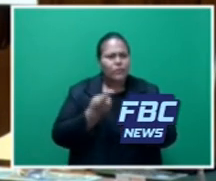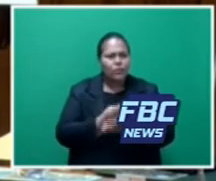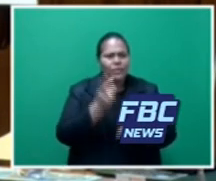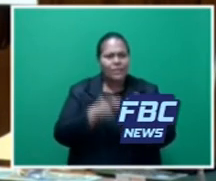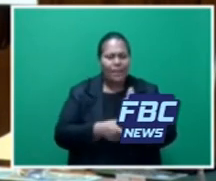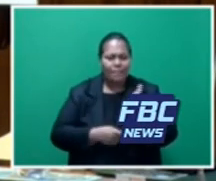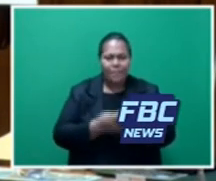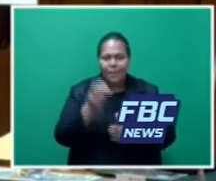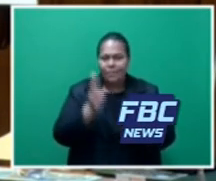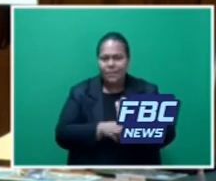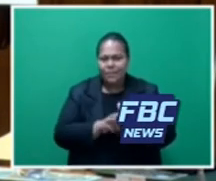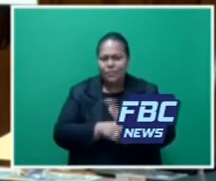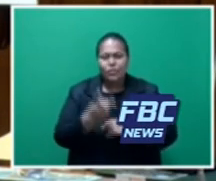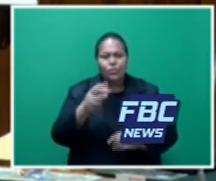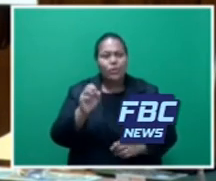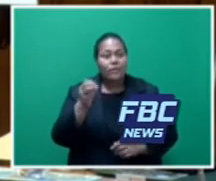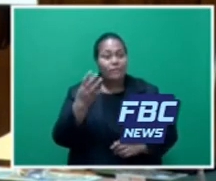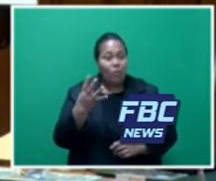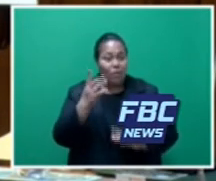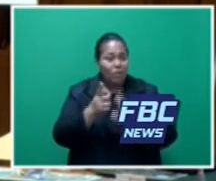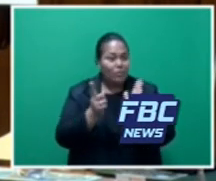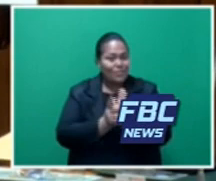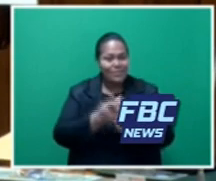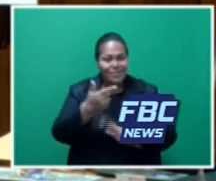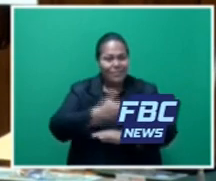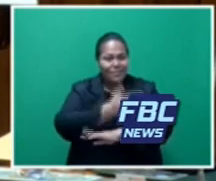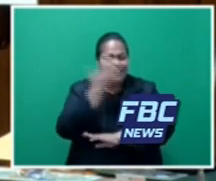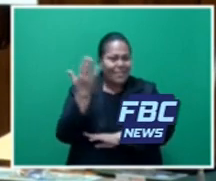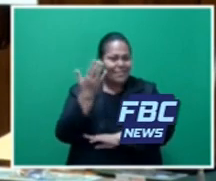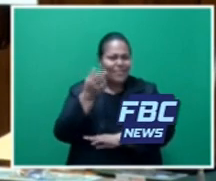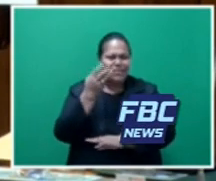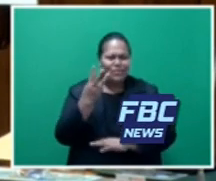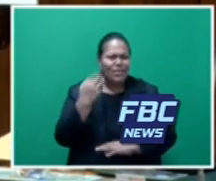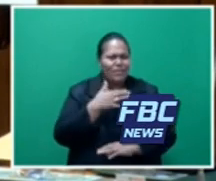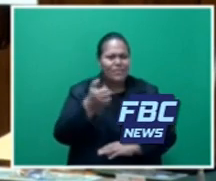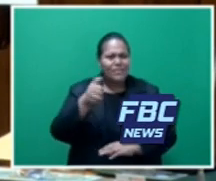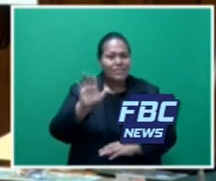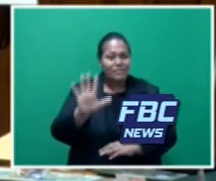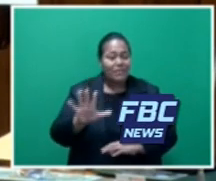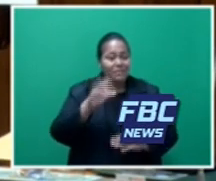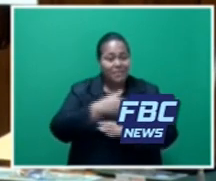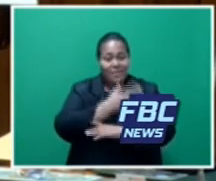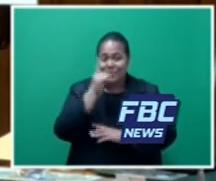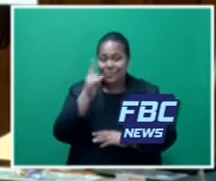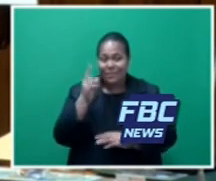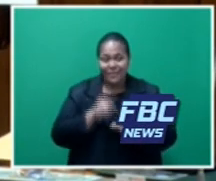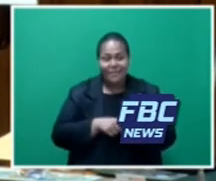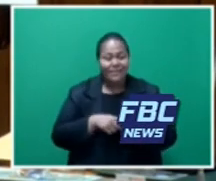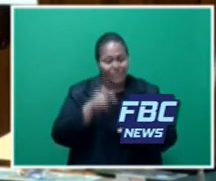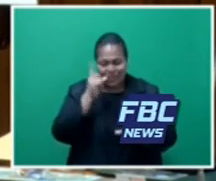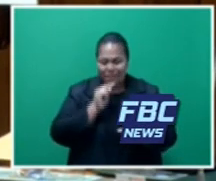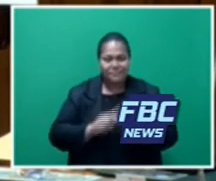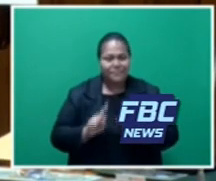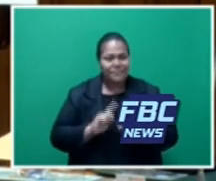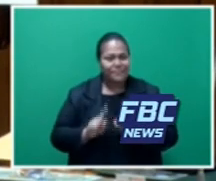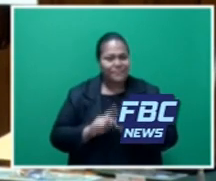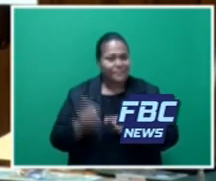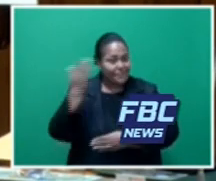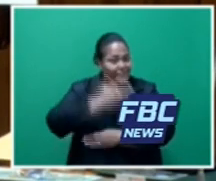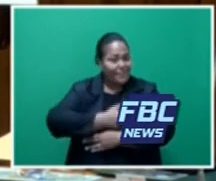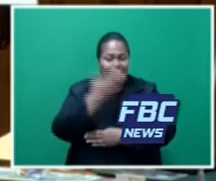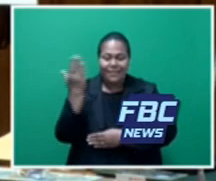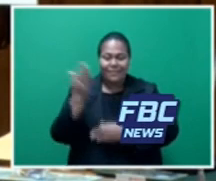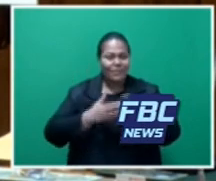24/7, 365 days. This would not only enhance economic activity, but will also help